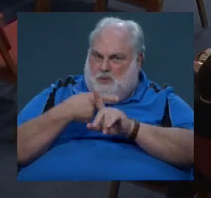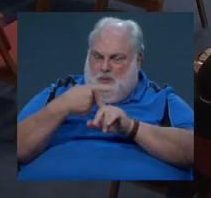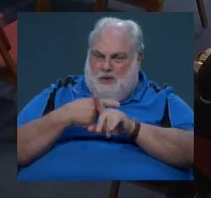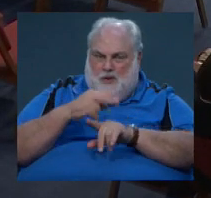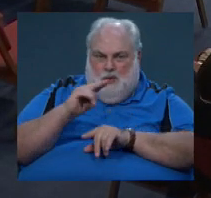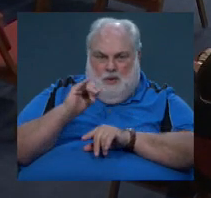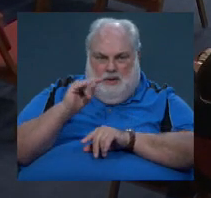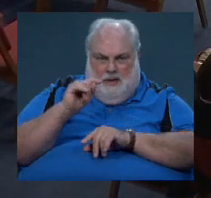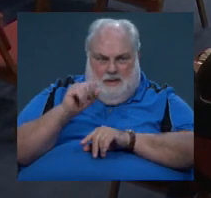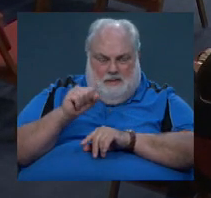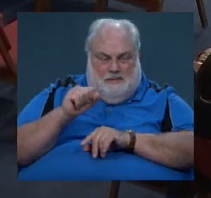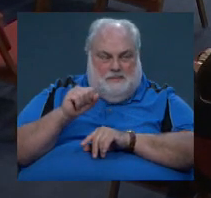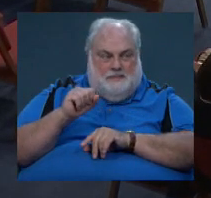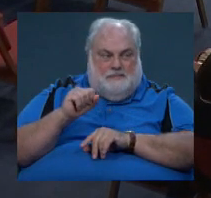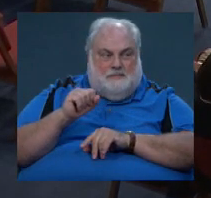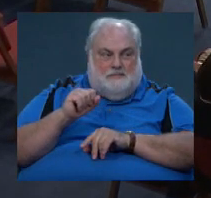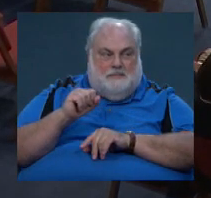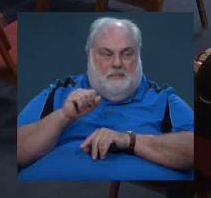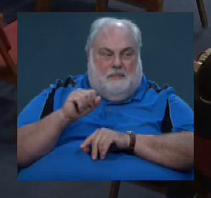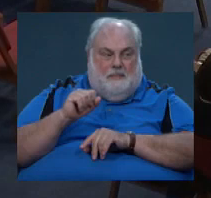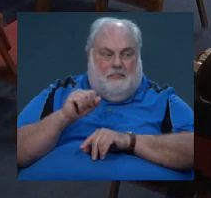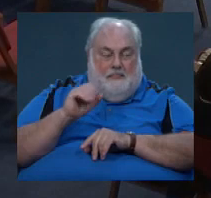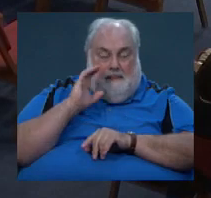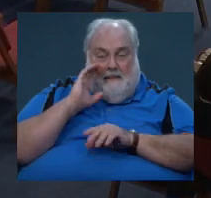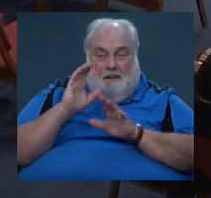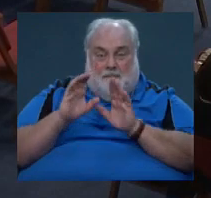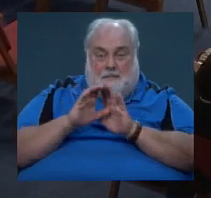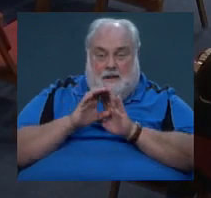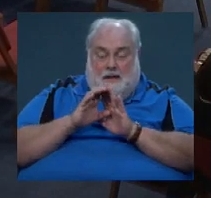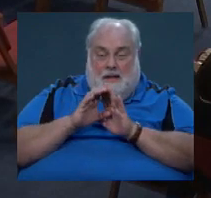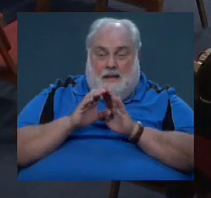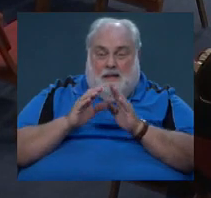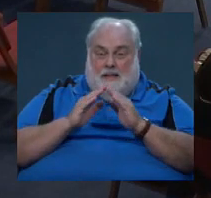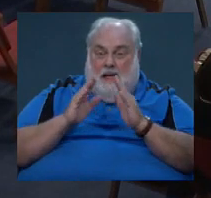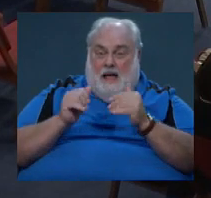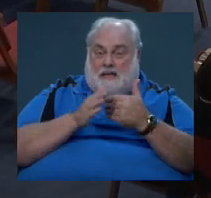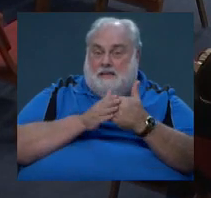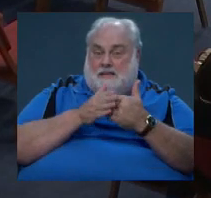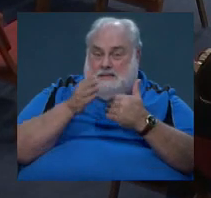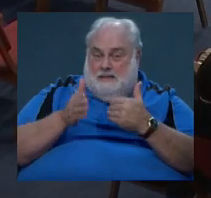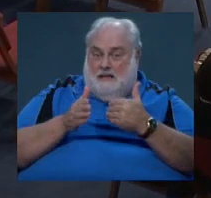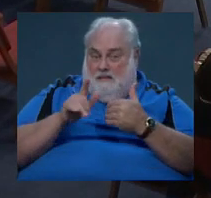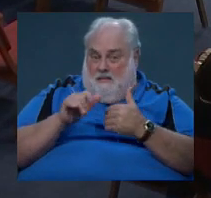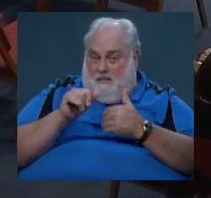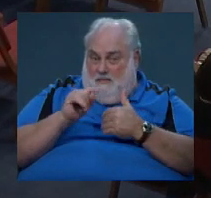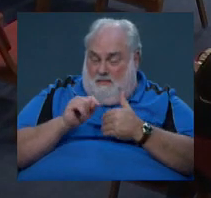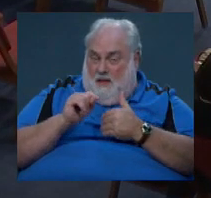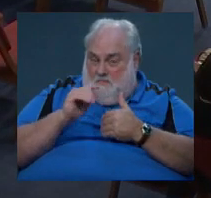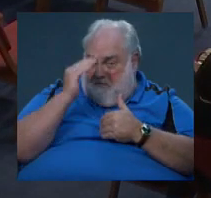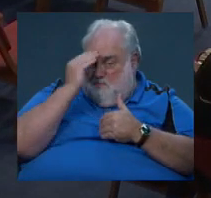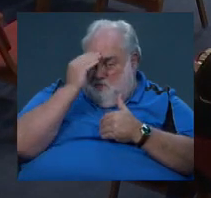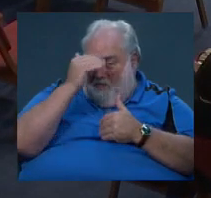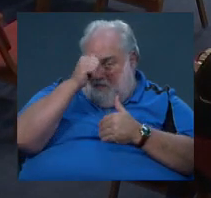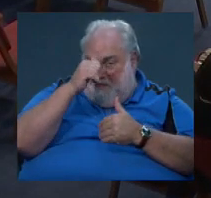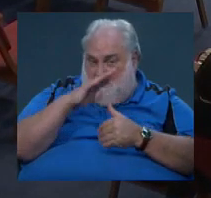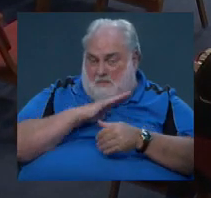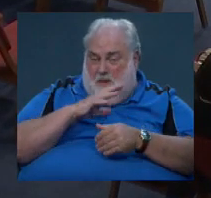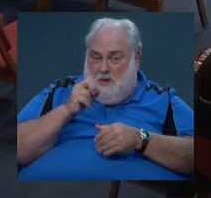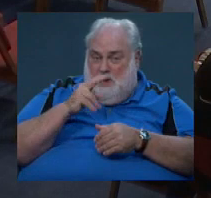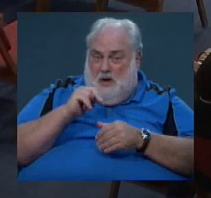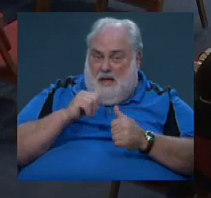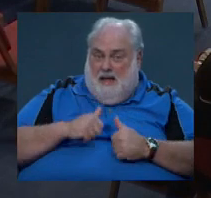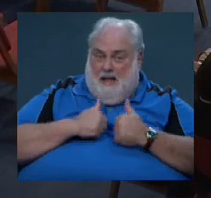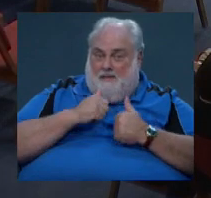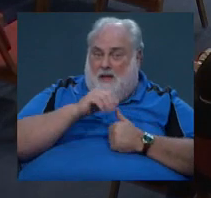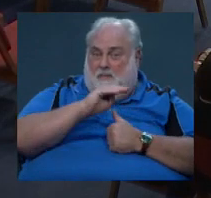units. I had a picture, the house next to the lot. I know the man who owns it. He lives in